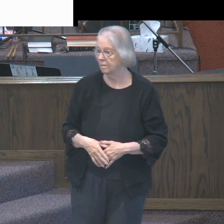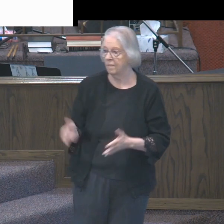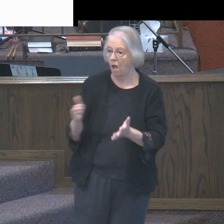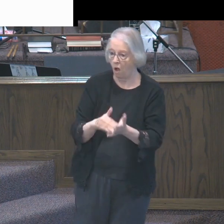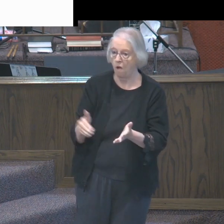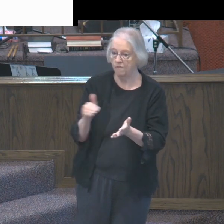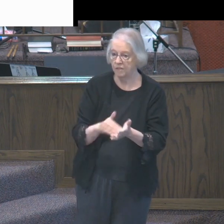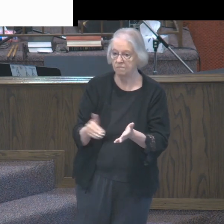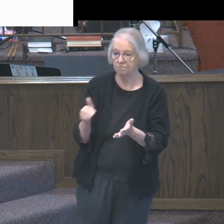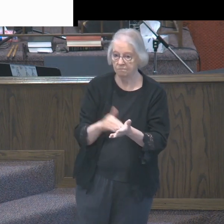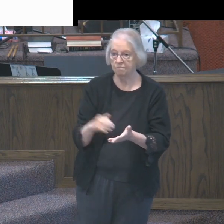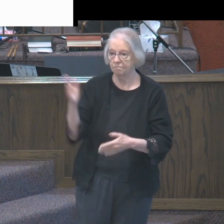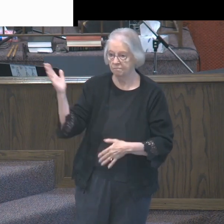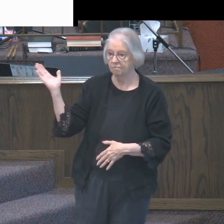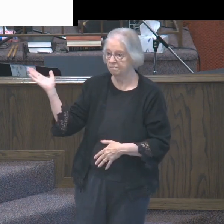Often.